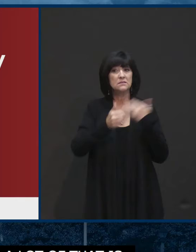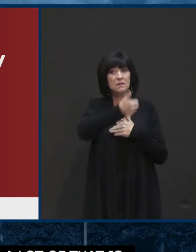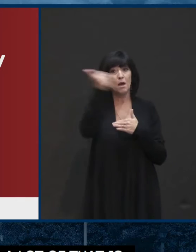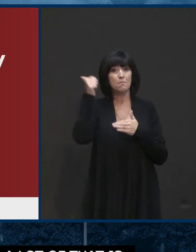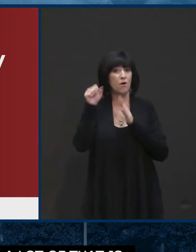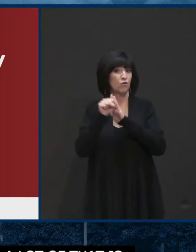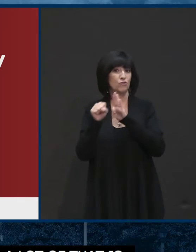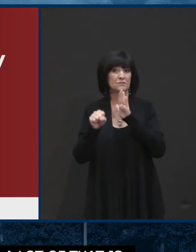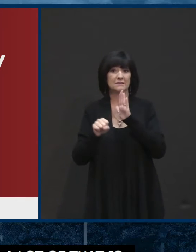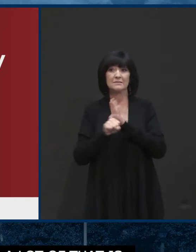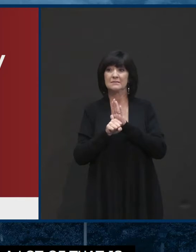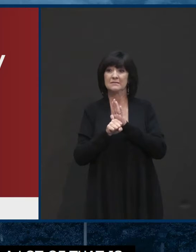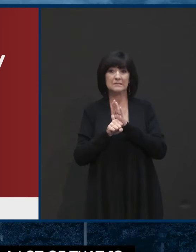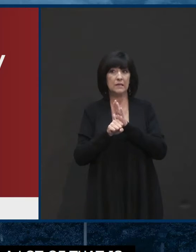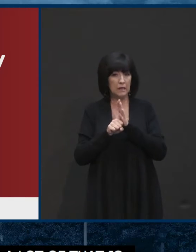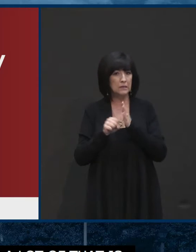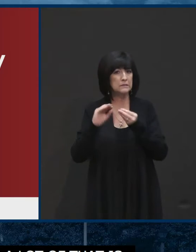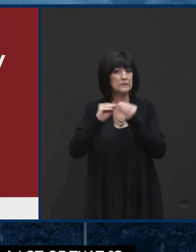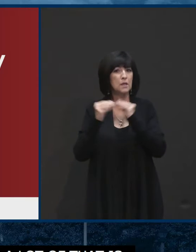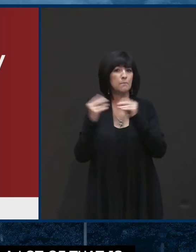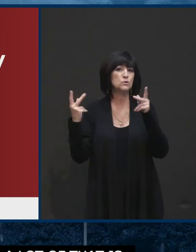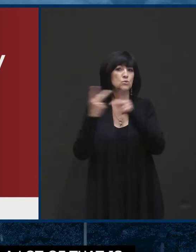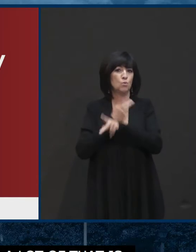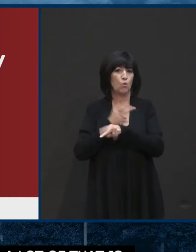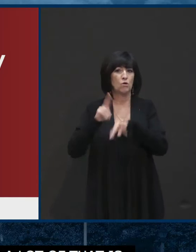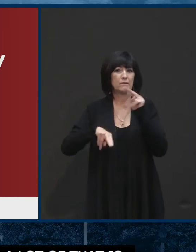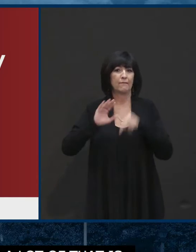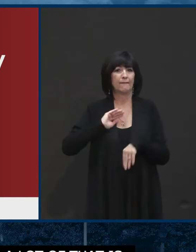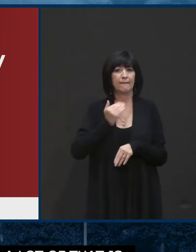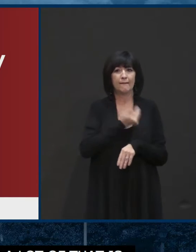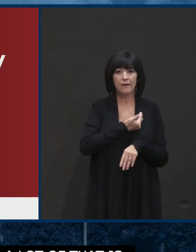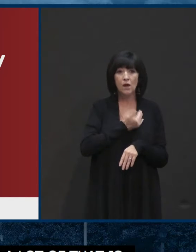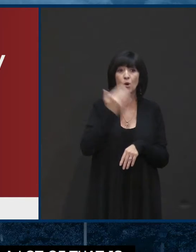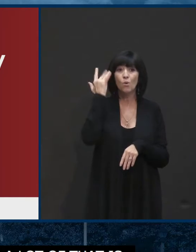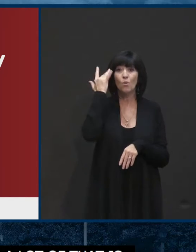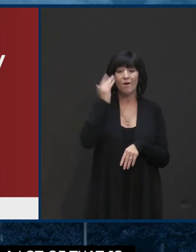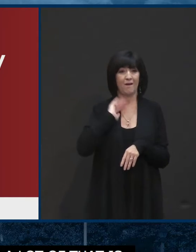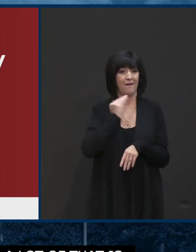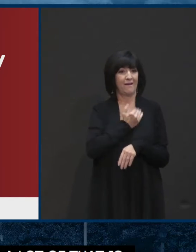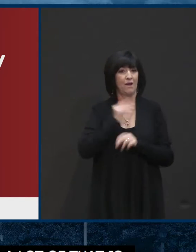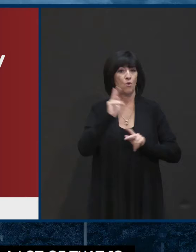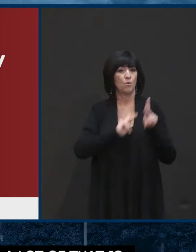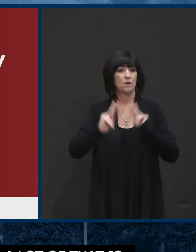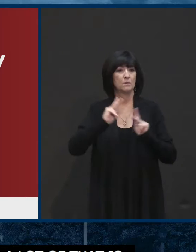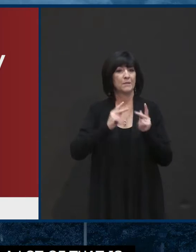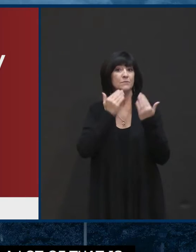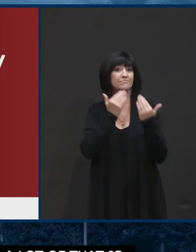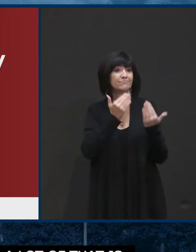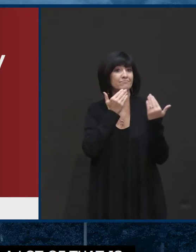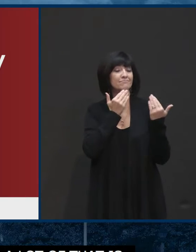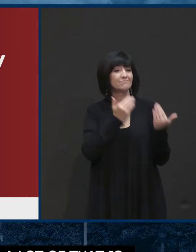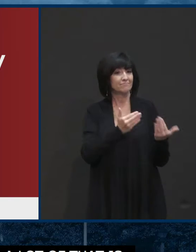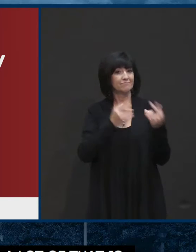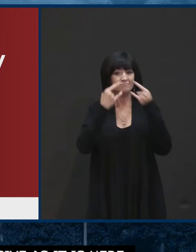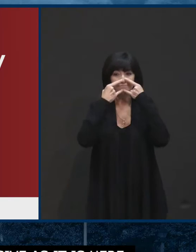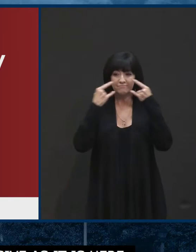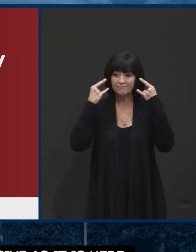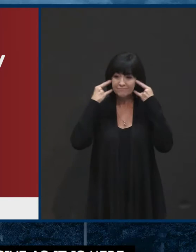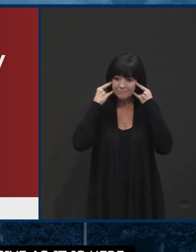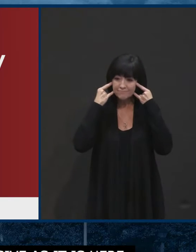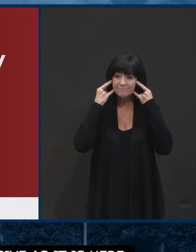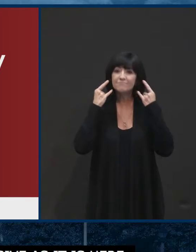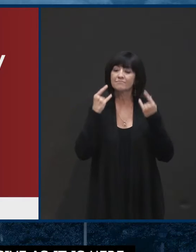every Delawarean for wearing a mask. I know even folks that object to being